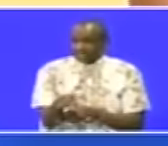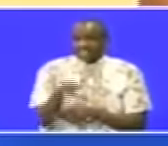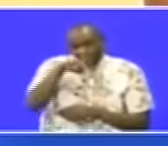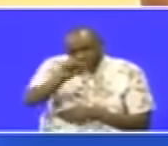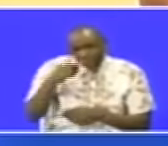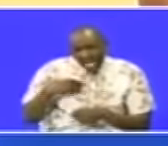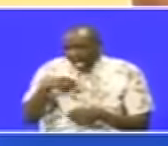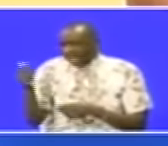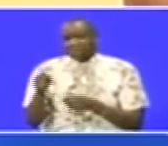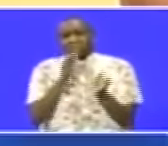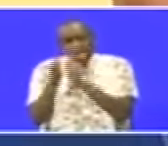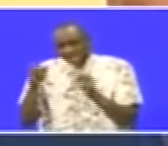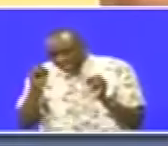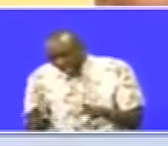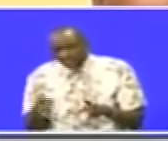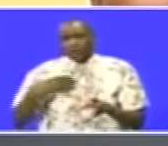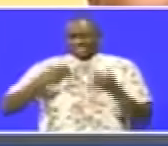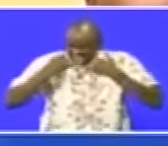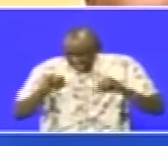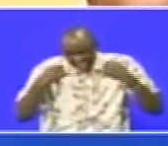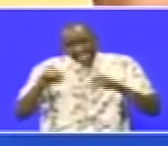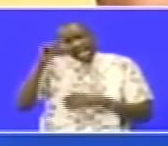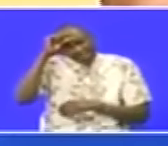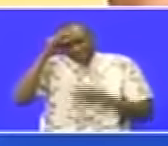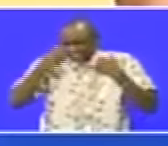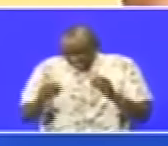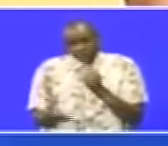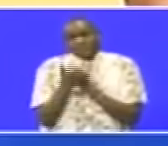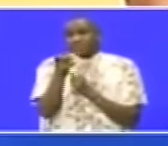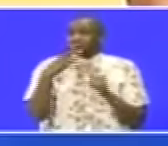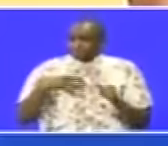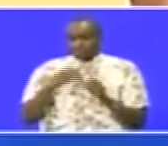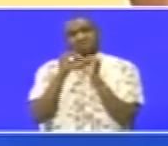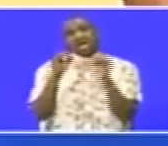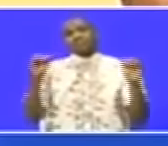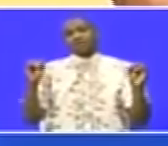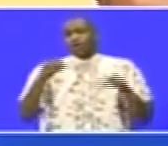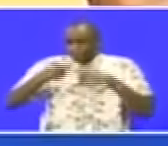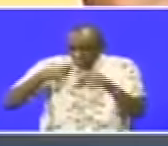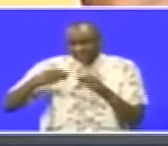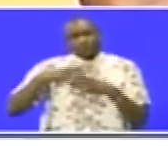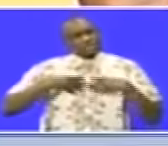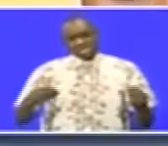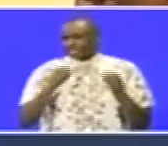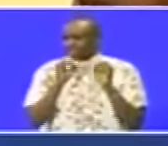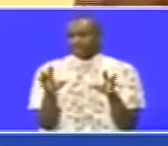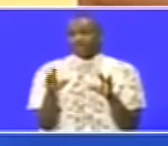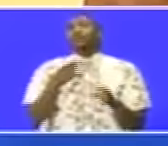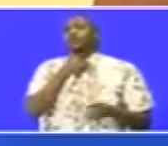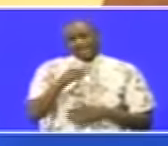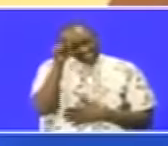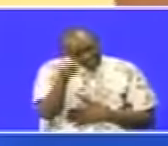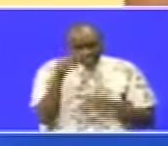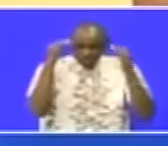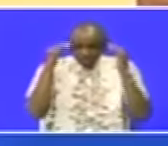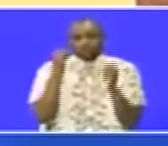has not been any reparations. There has never been any attempt even by the state to take the survivors through a process of healing. And that is what we want the